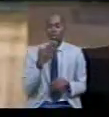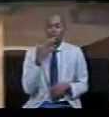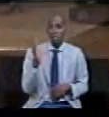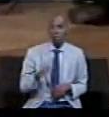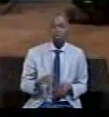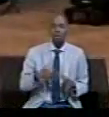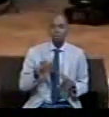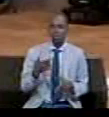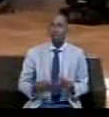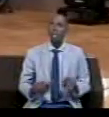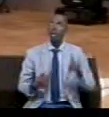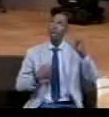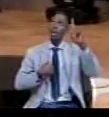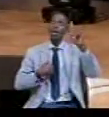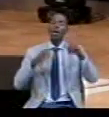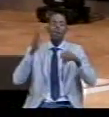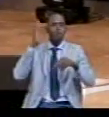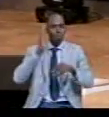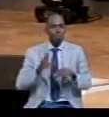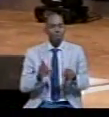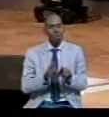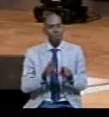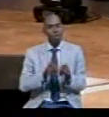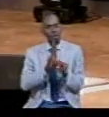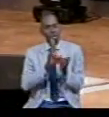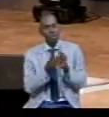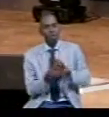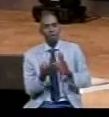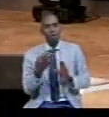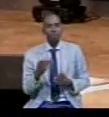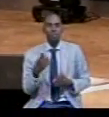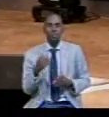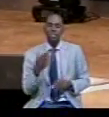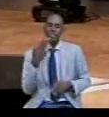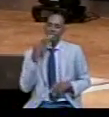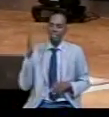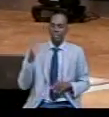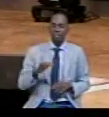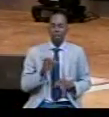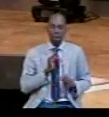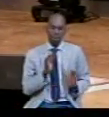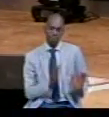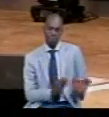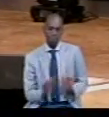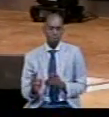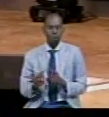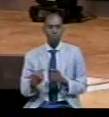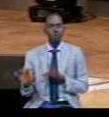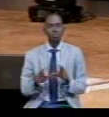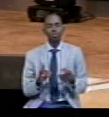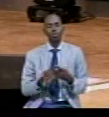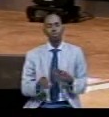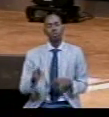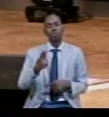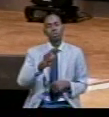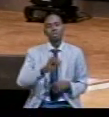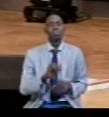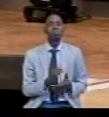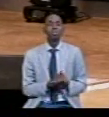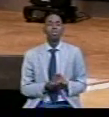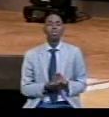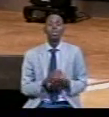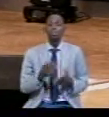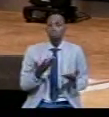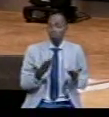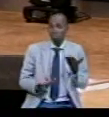the evil that I thought I will do unto them. It says, have not, even though it's a